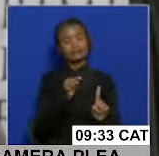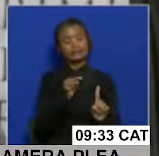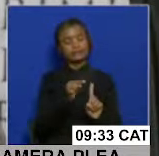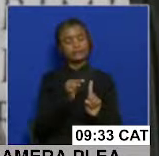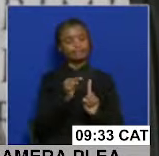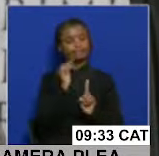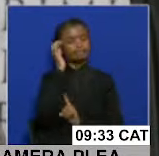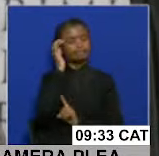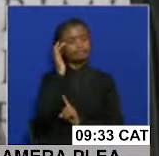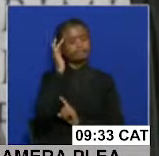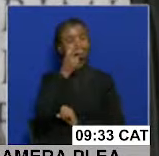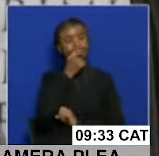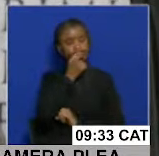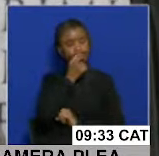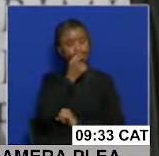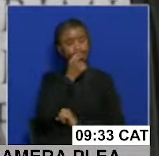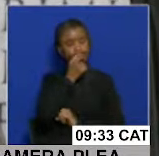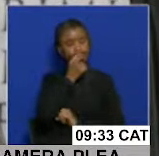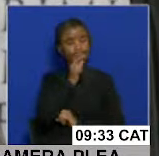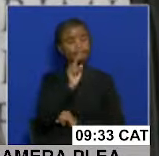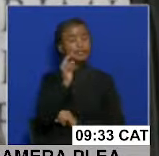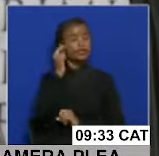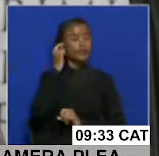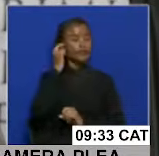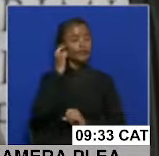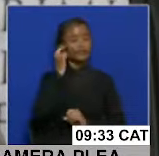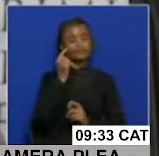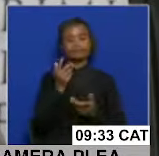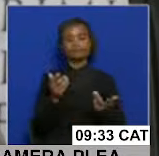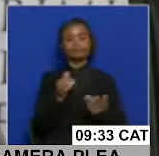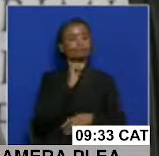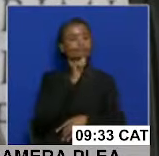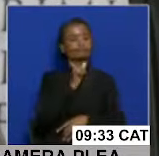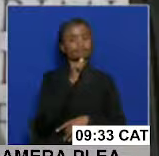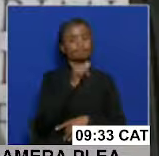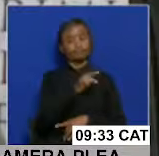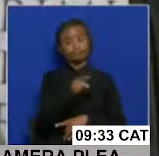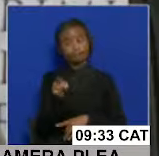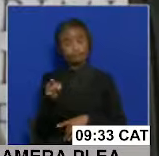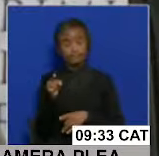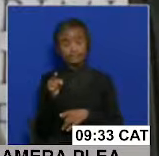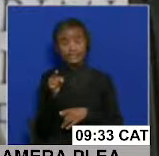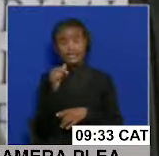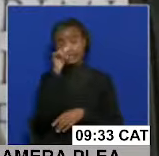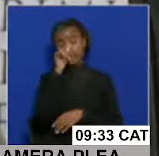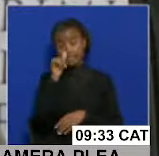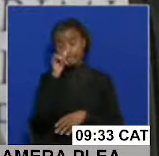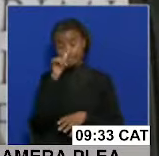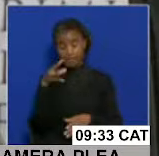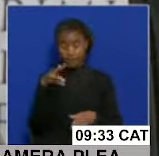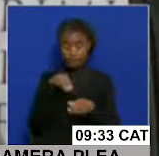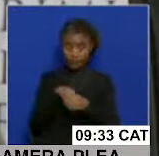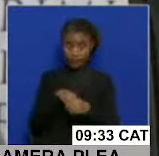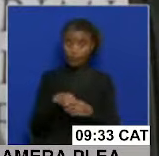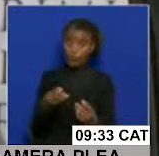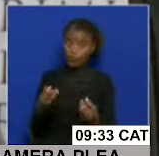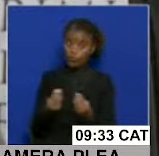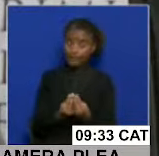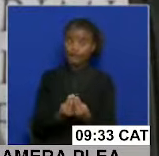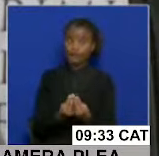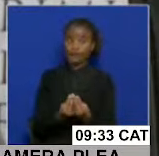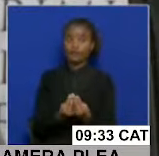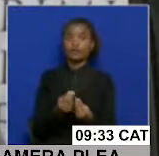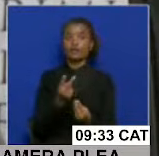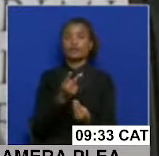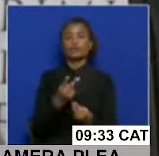goes beyond those that she participated in the crime with and includes, inter alia, the